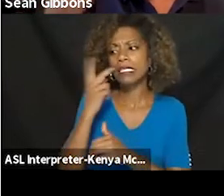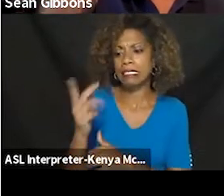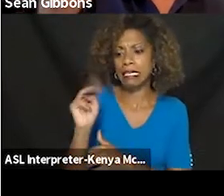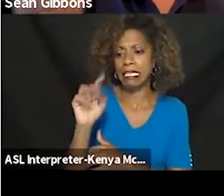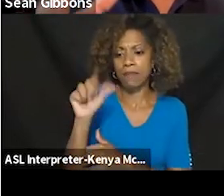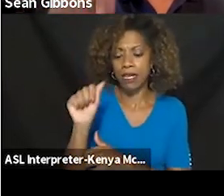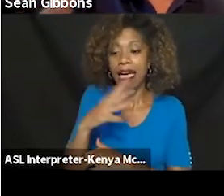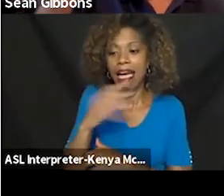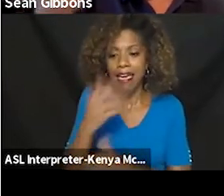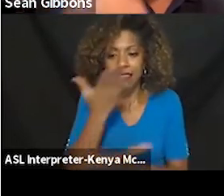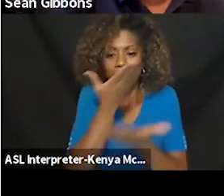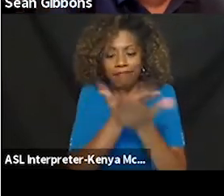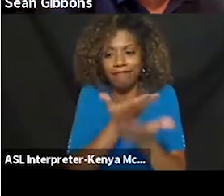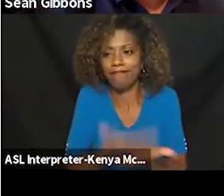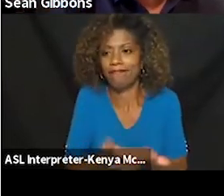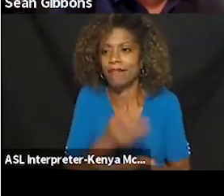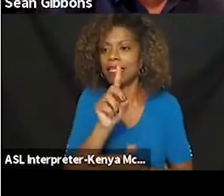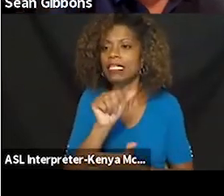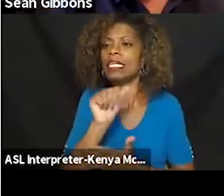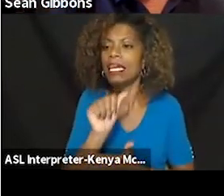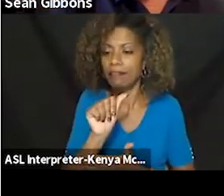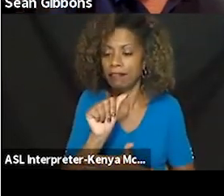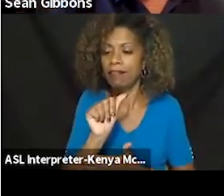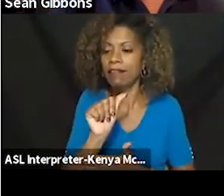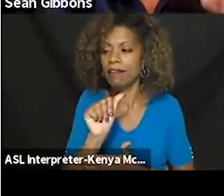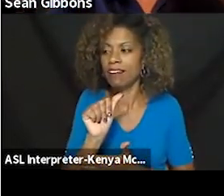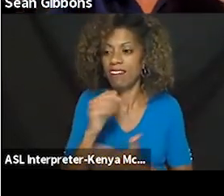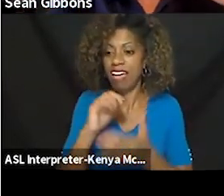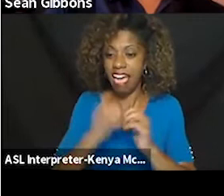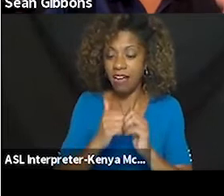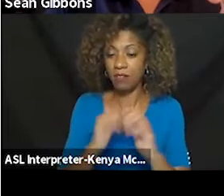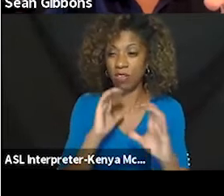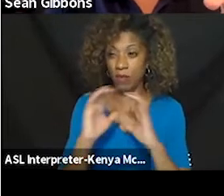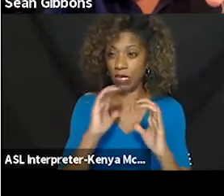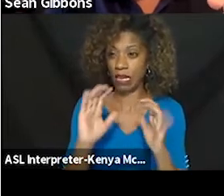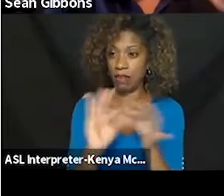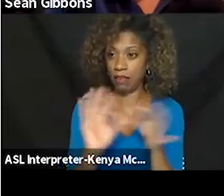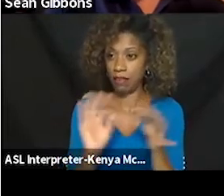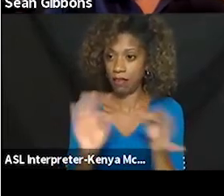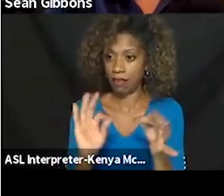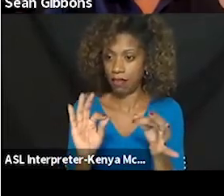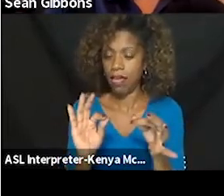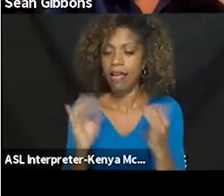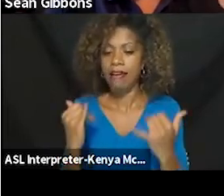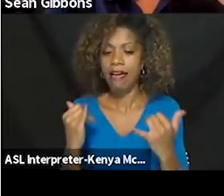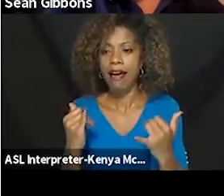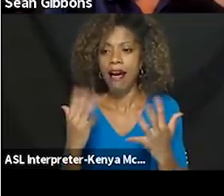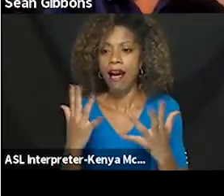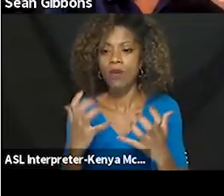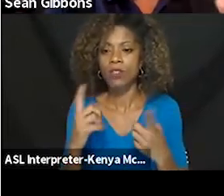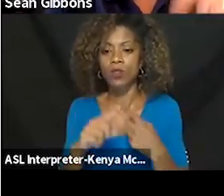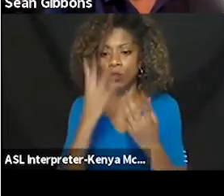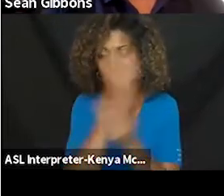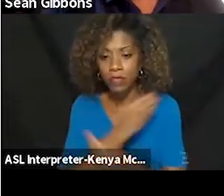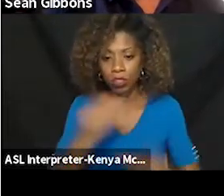So data-driven comms, which is obviously the way we all need to be doing our work. I'm going to yak at you for a quick minute just because we're filling up the room. And as